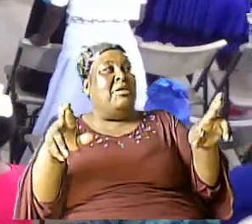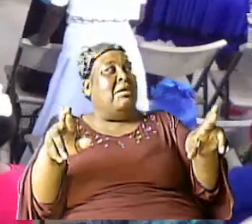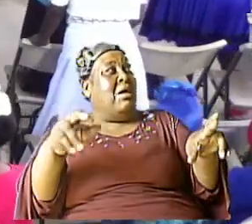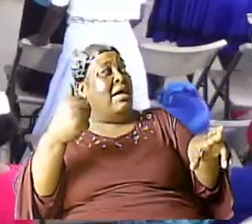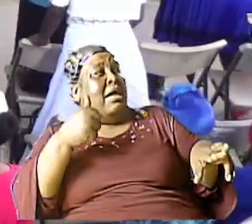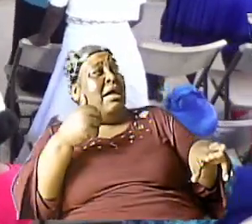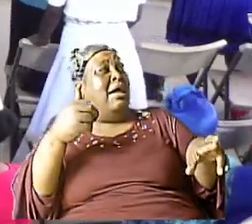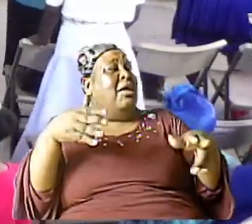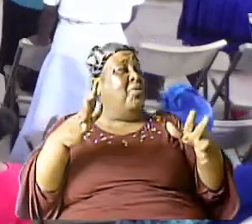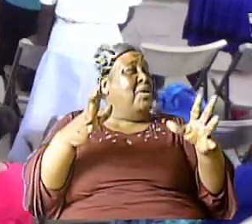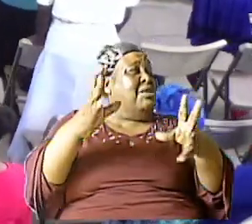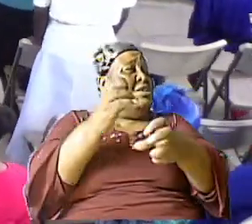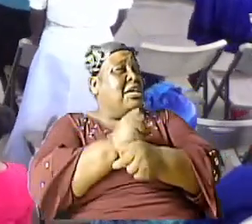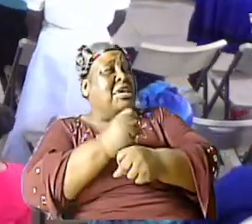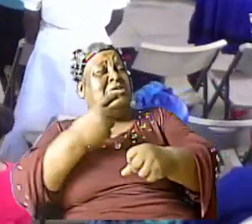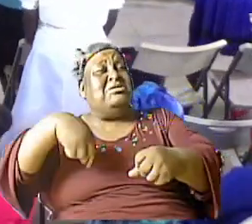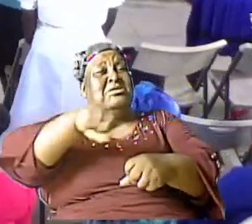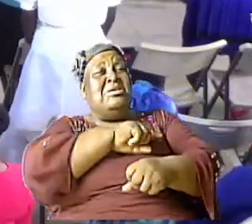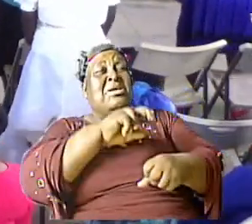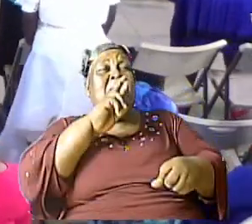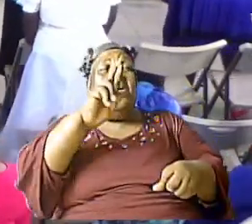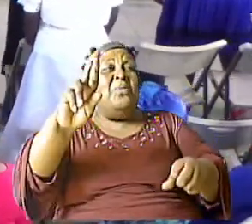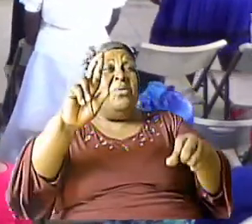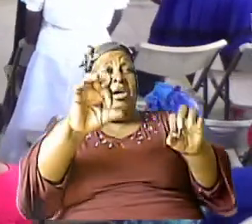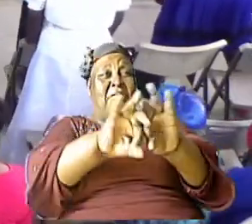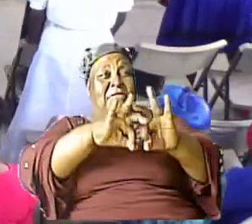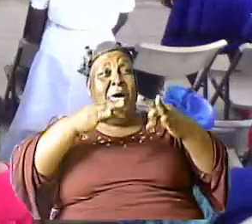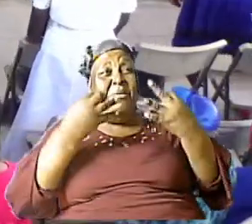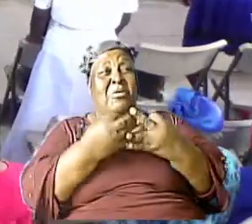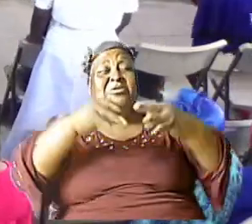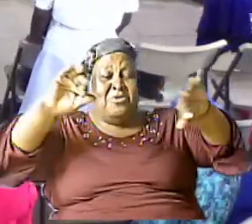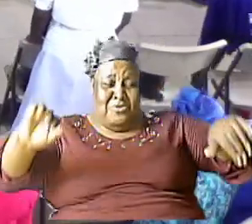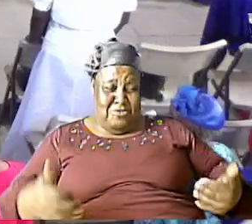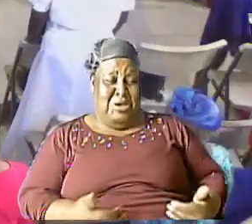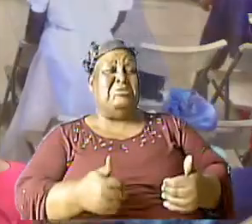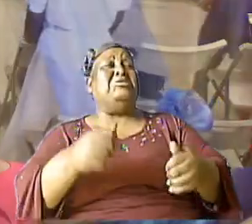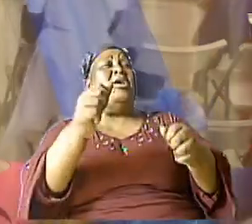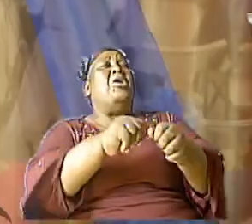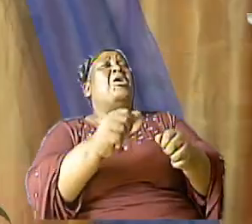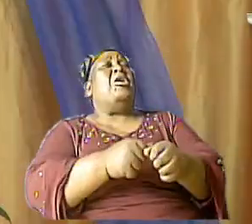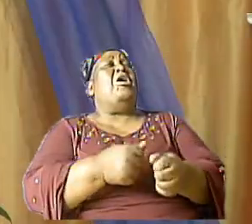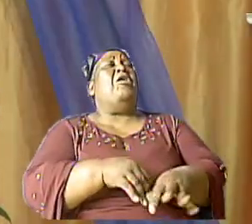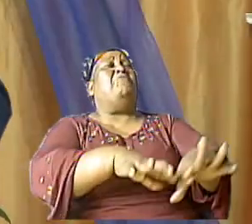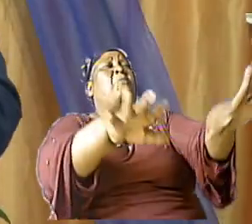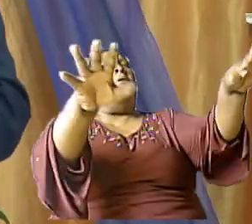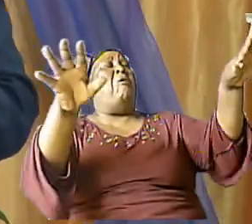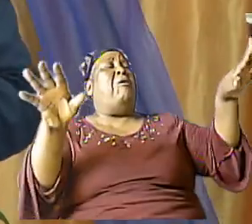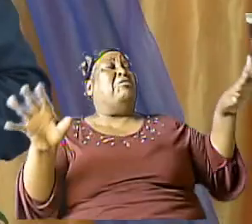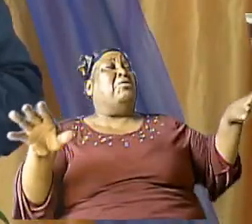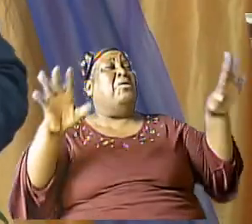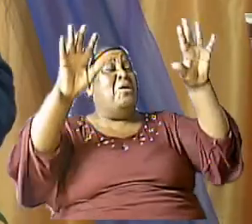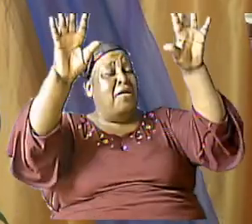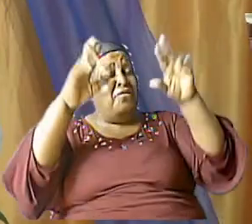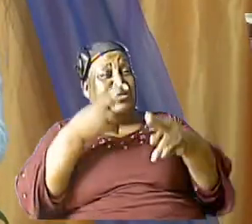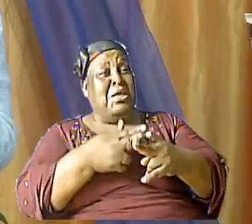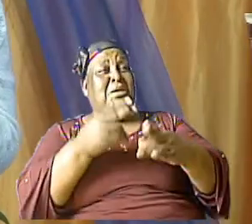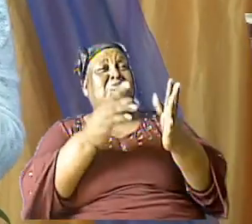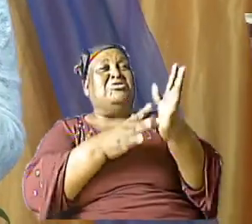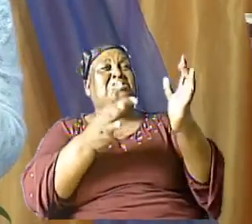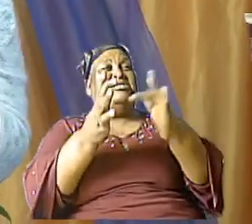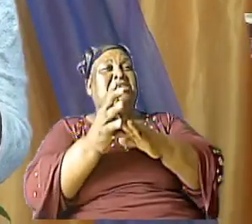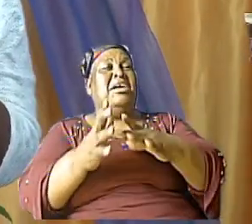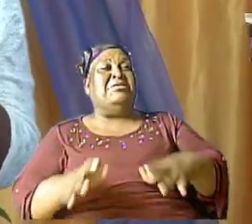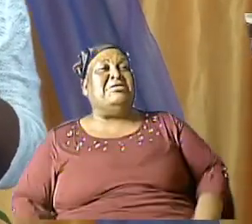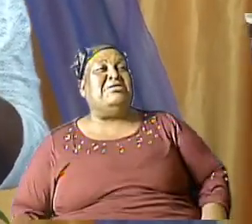it, amen, we are family. And we want to greet everybody in the wonderful name of Jesus. Come on, we sing and